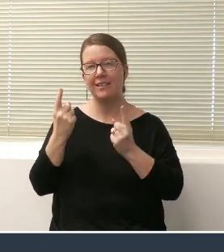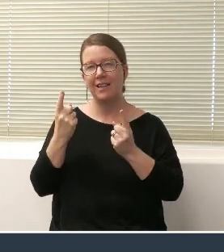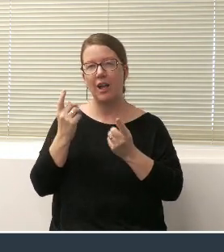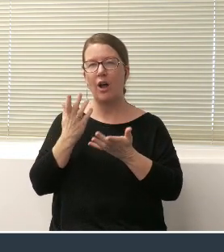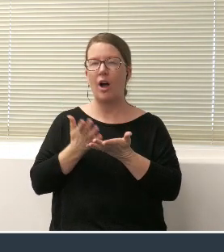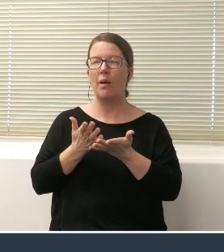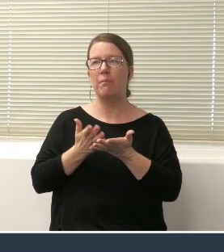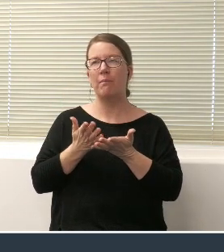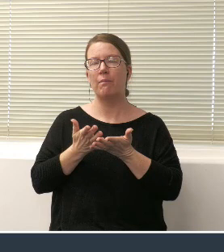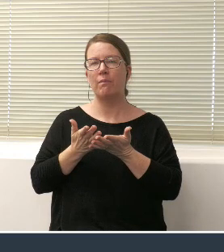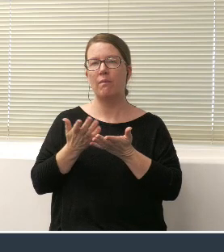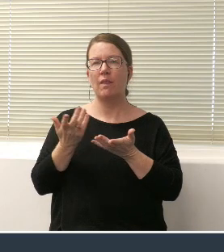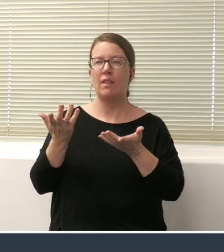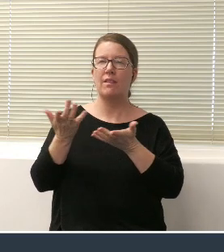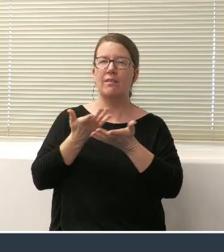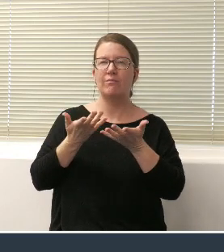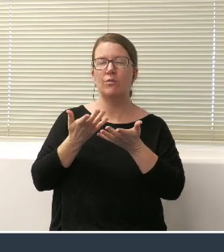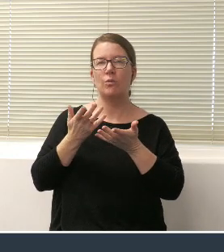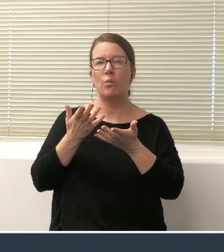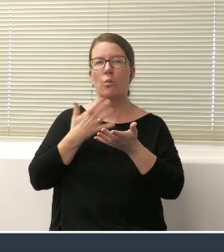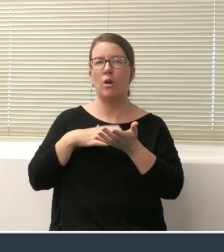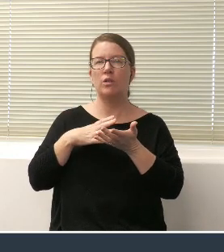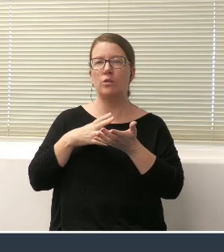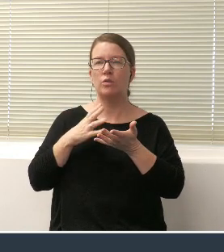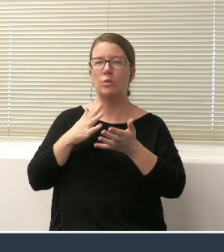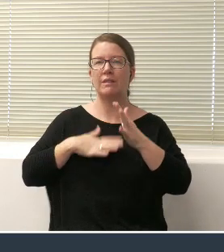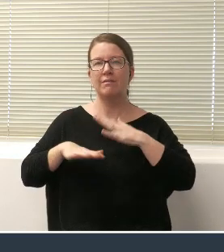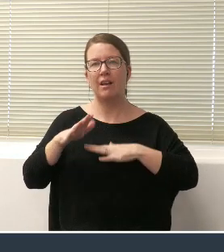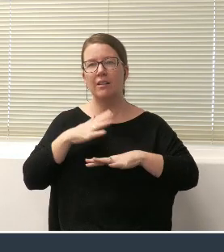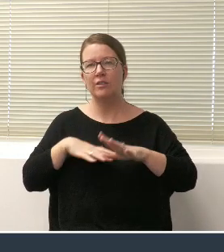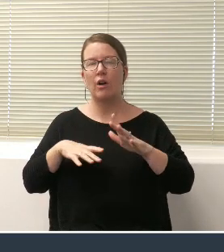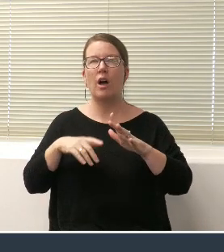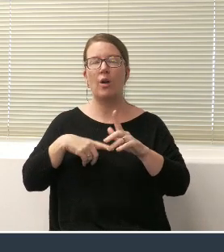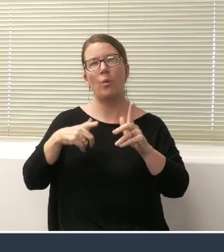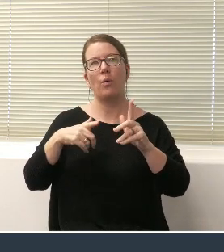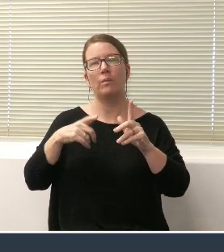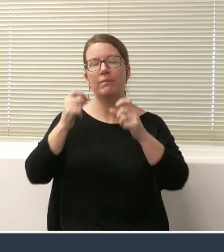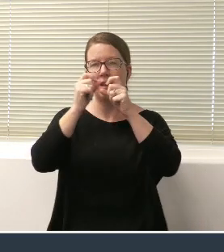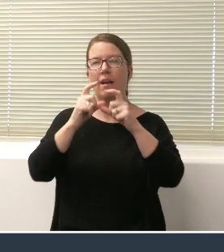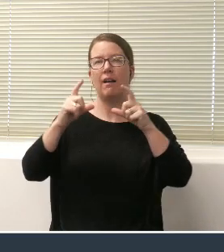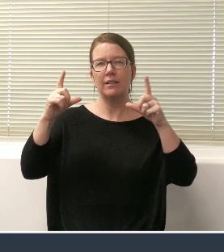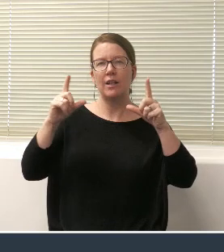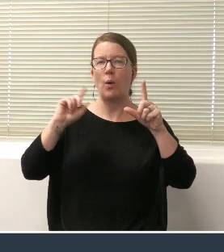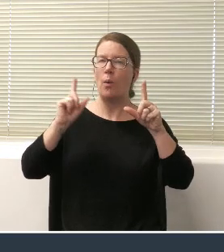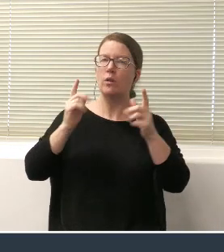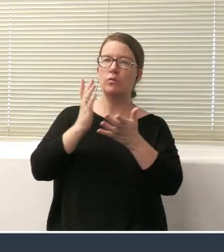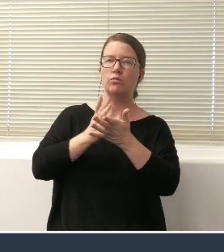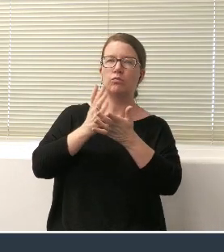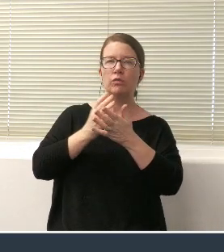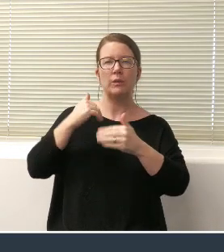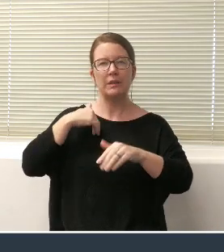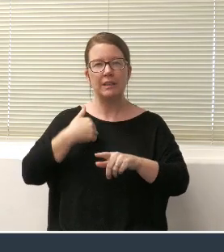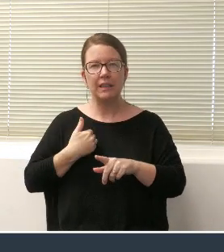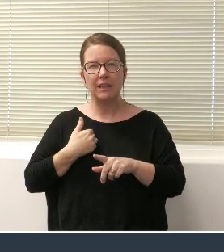was looking sort of to satisfy or to get a picture of what sort of the need was, and just having a